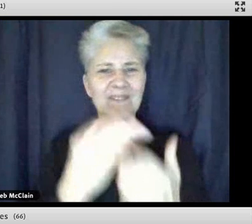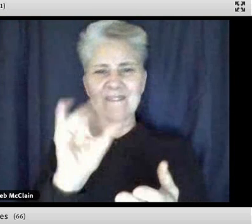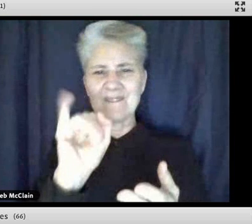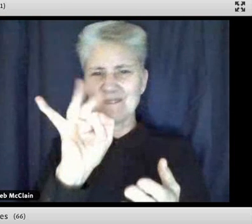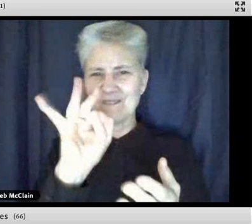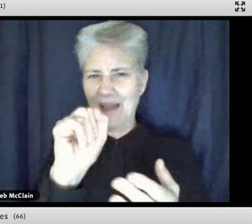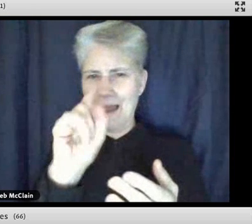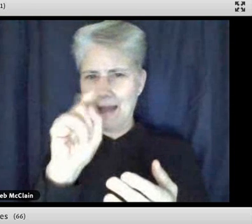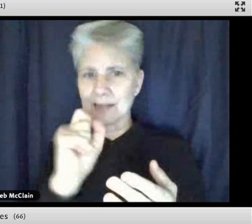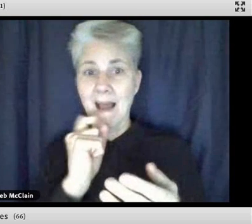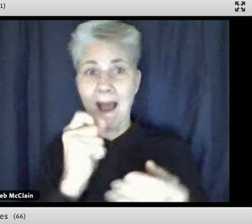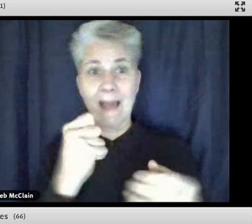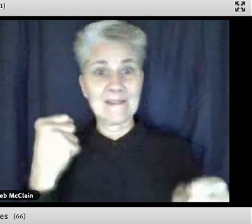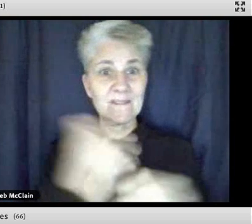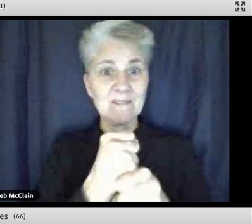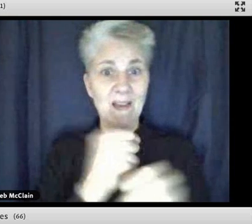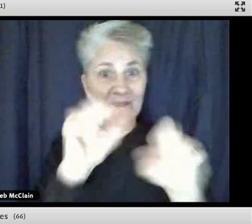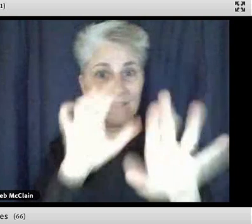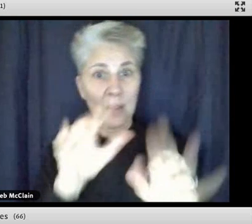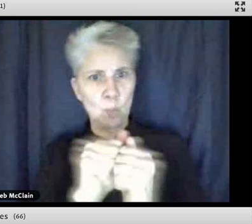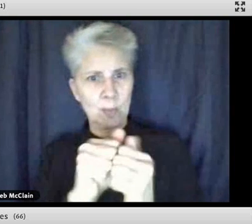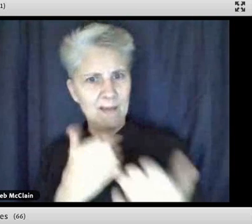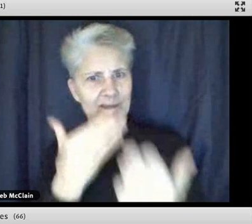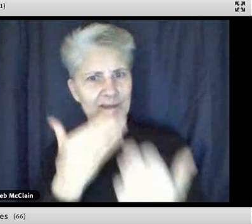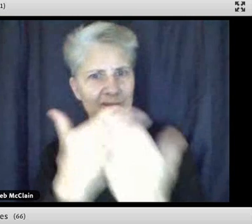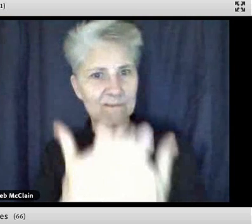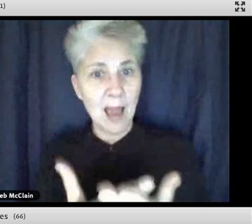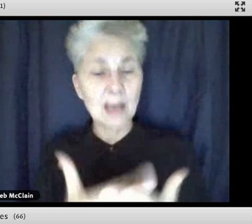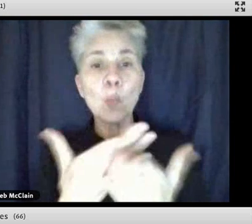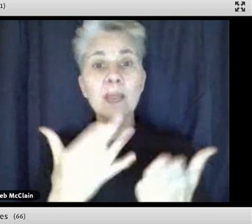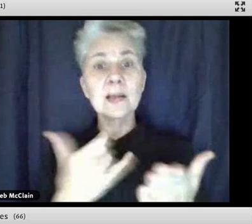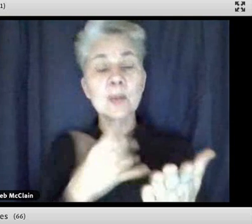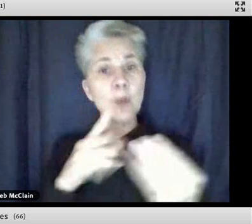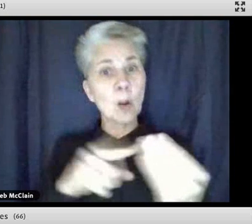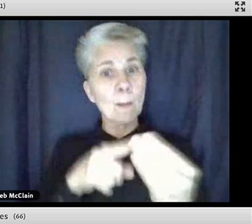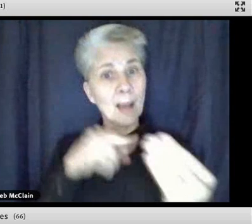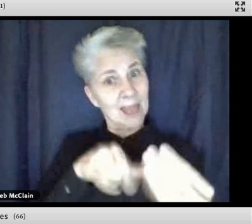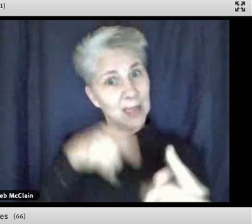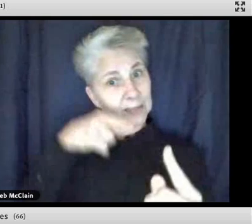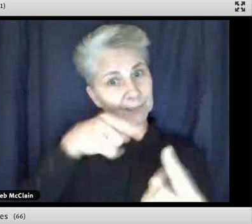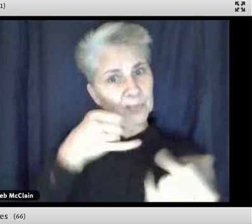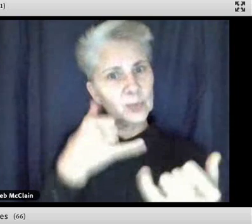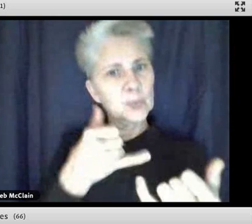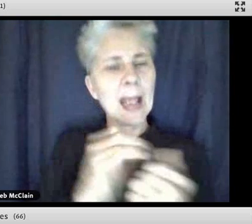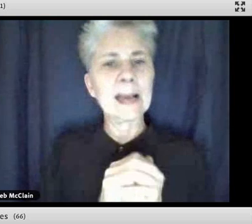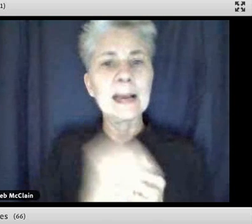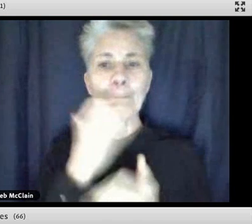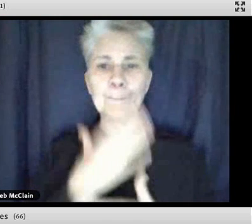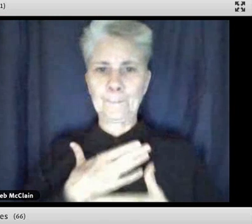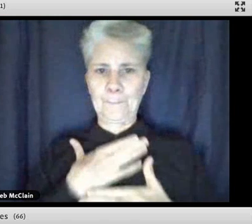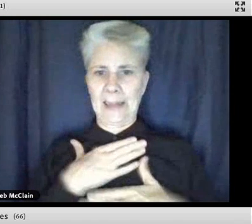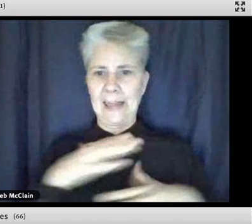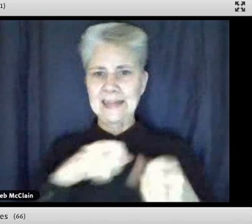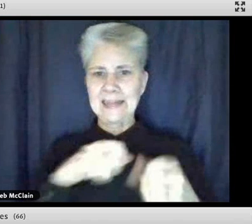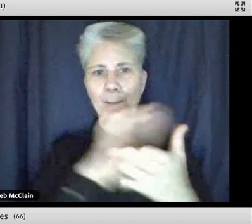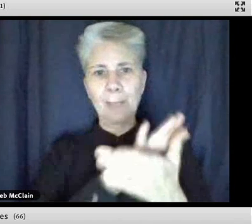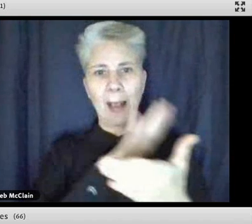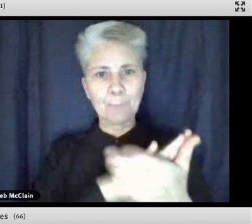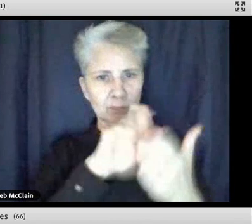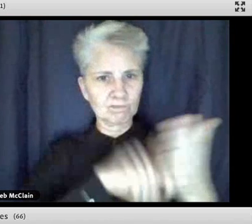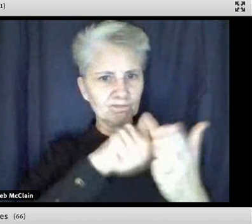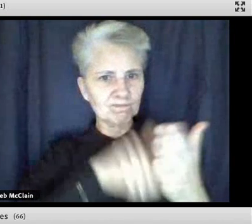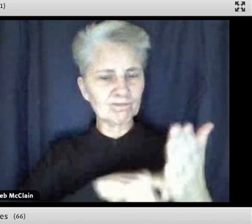can fight fear with facts. So that's one of the things I want to talk about today. If you would, please take out a scratch sheet